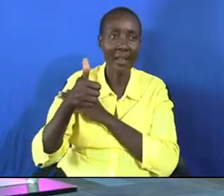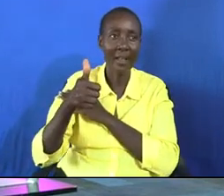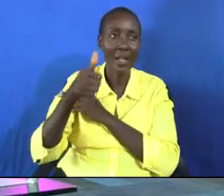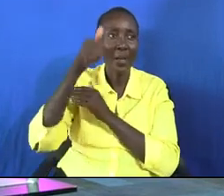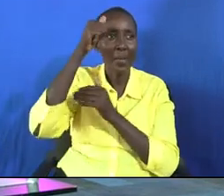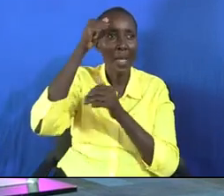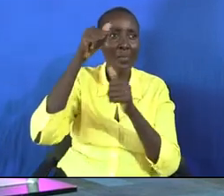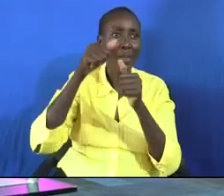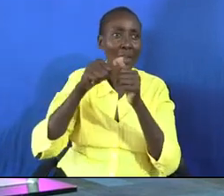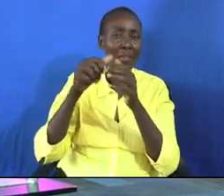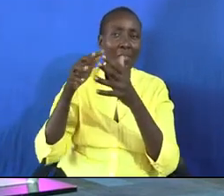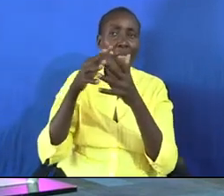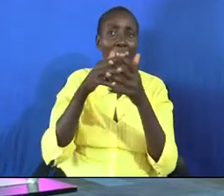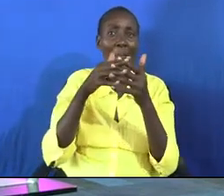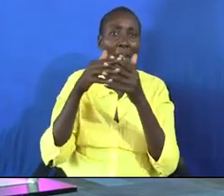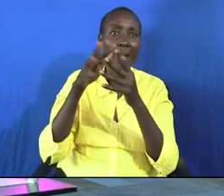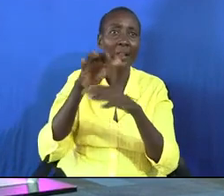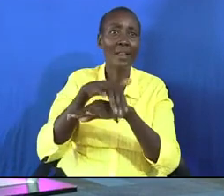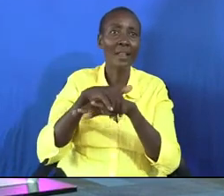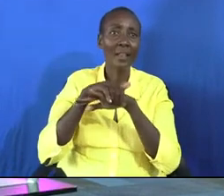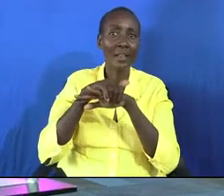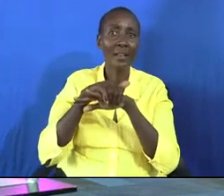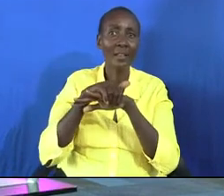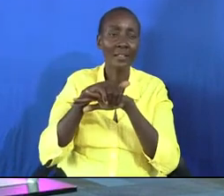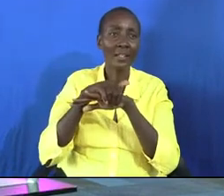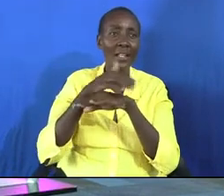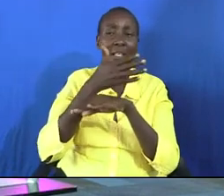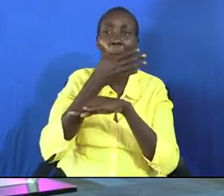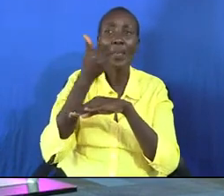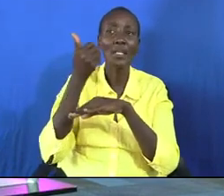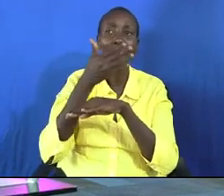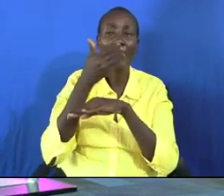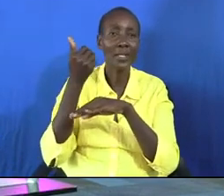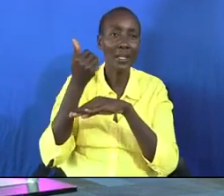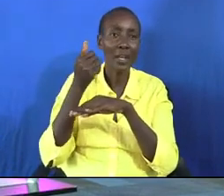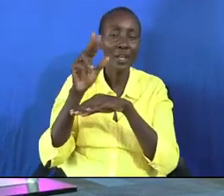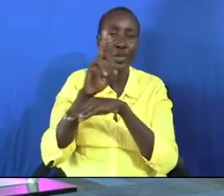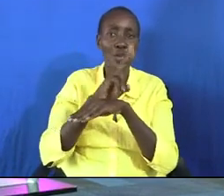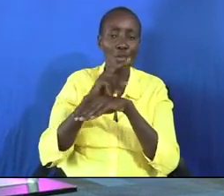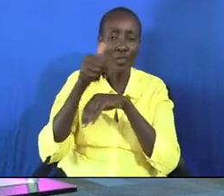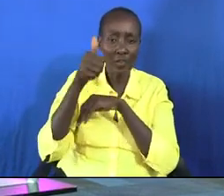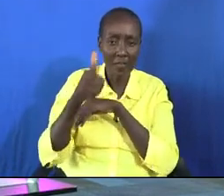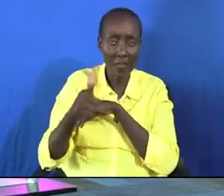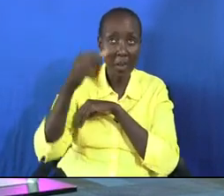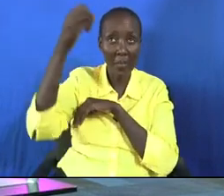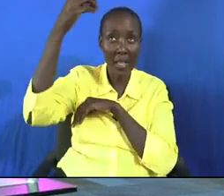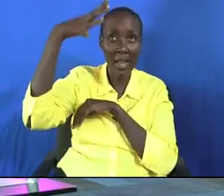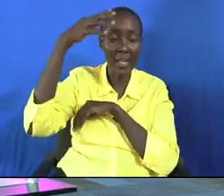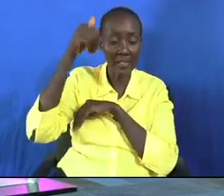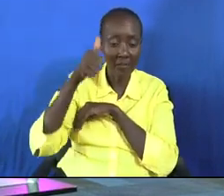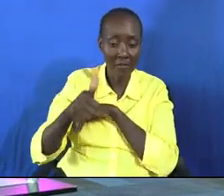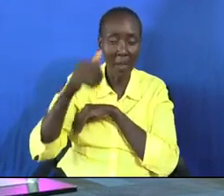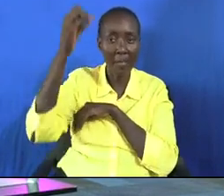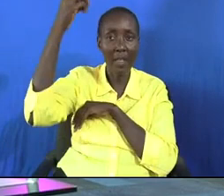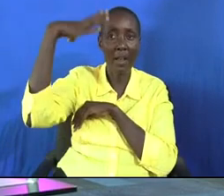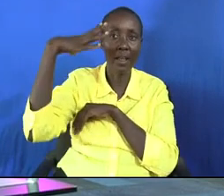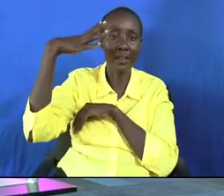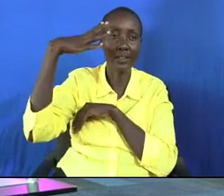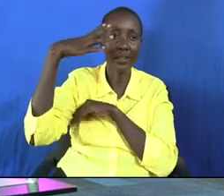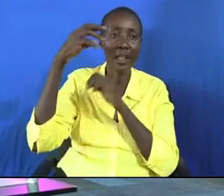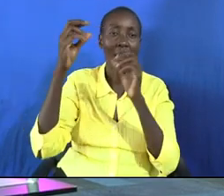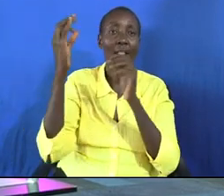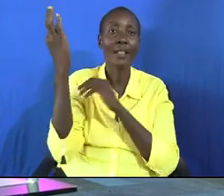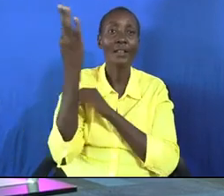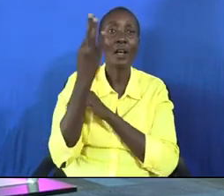American English will be more applicable today. Flip the switch, turn on the switch. That's